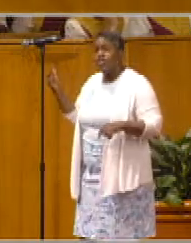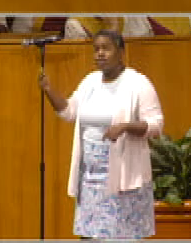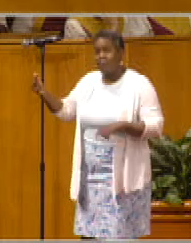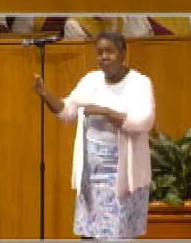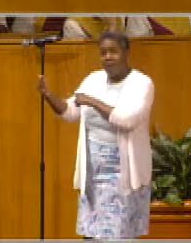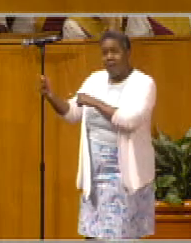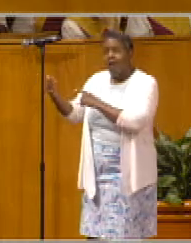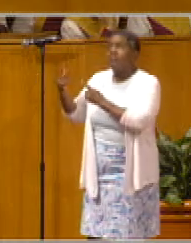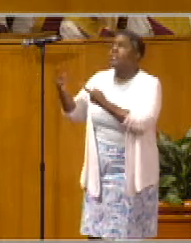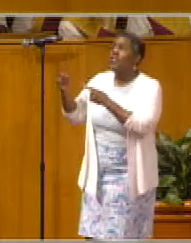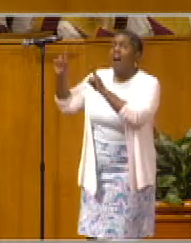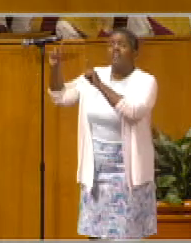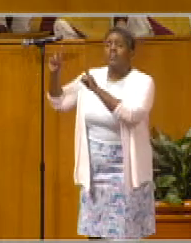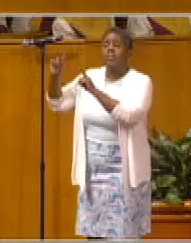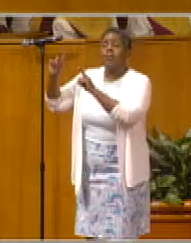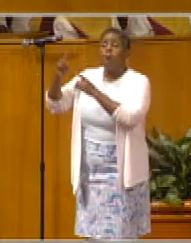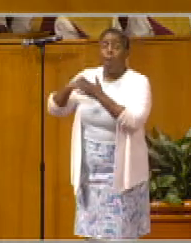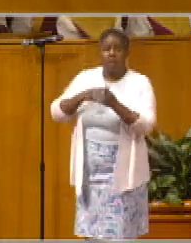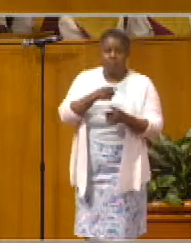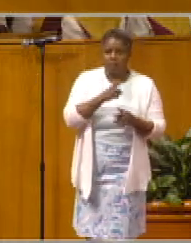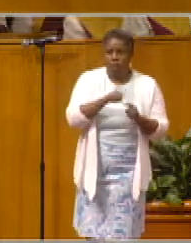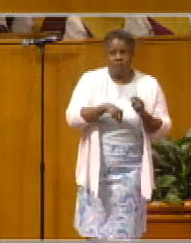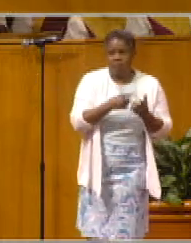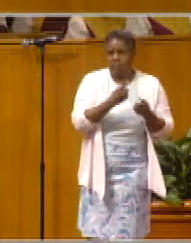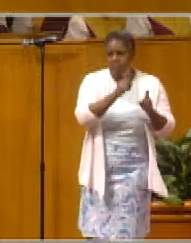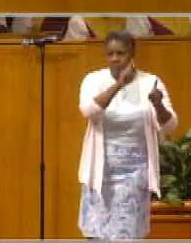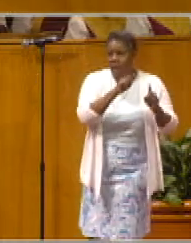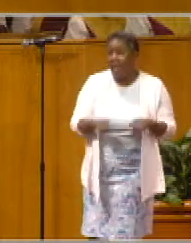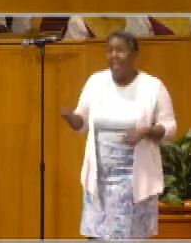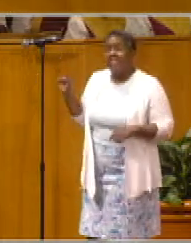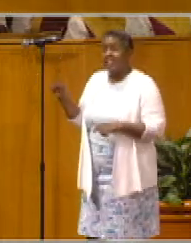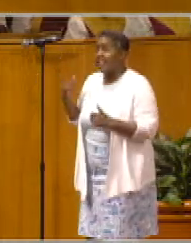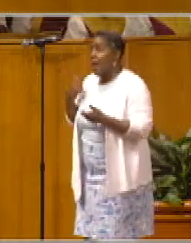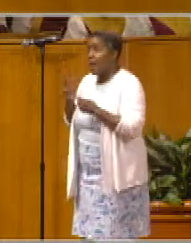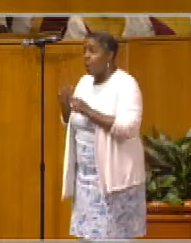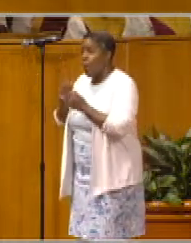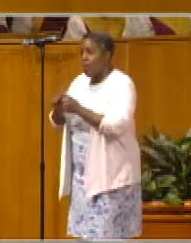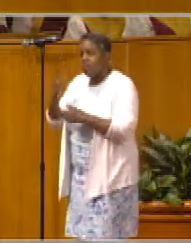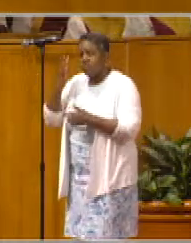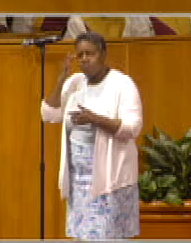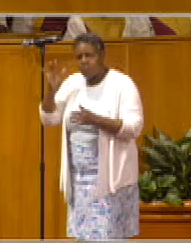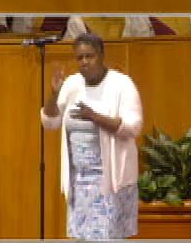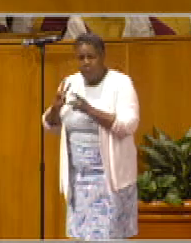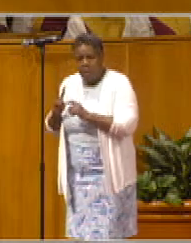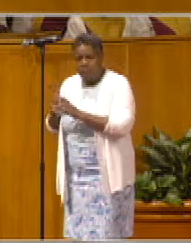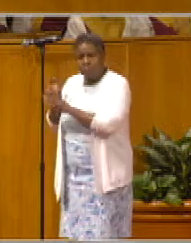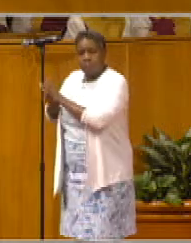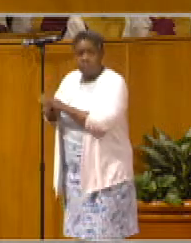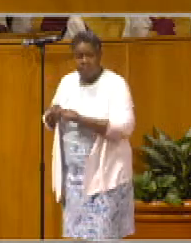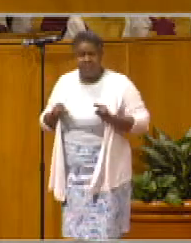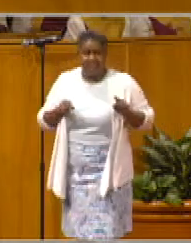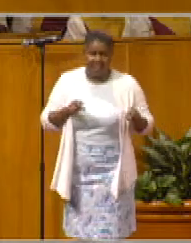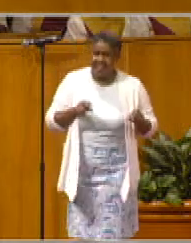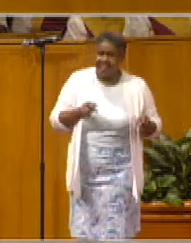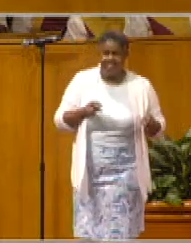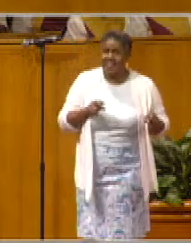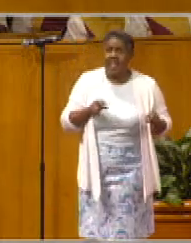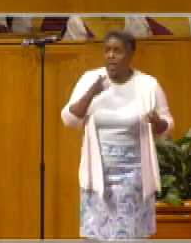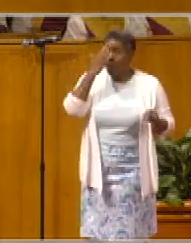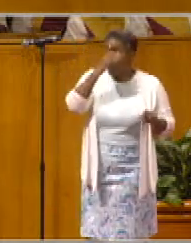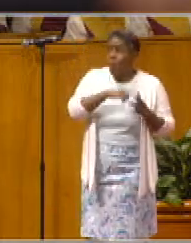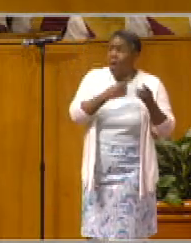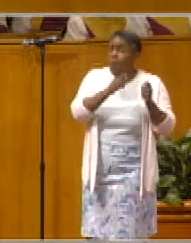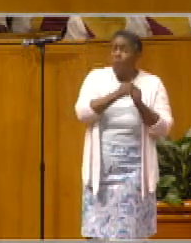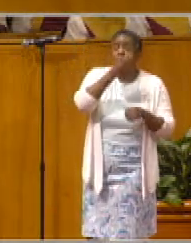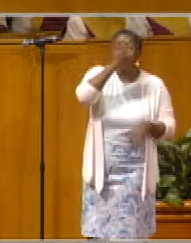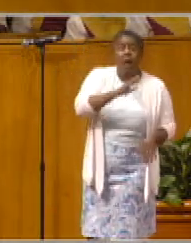had survived what the first ship couldn't. This ship had people with discernment, whereas the first ship had folk that didn't know what God was up to.